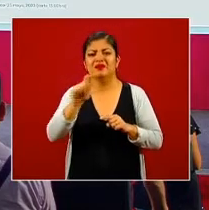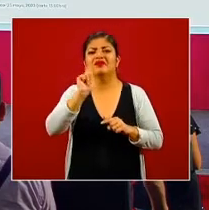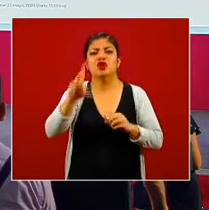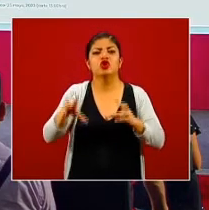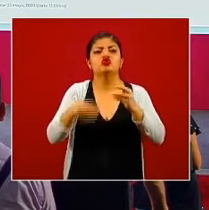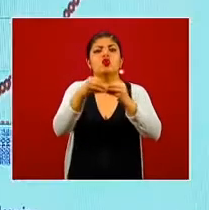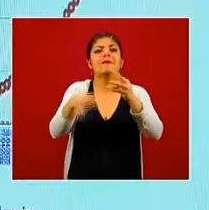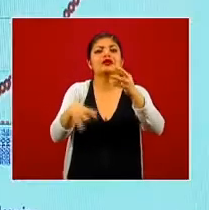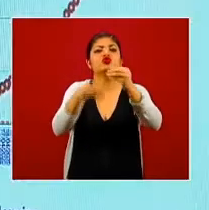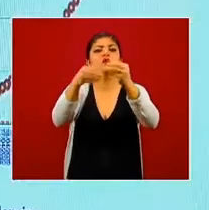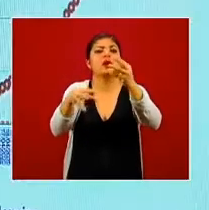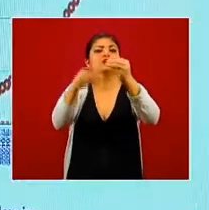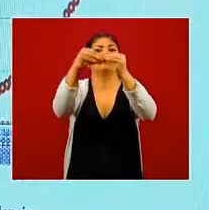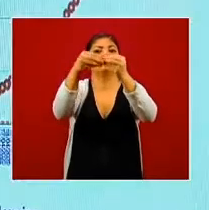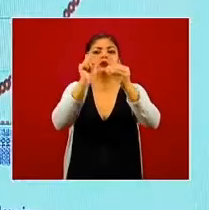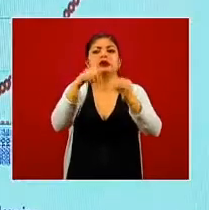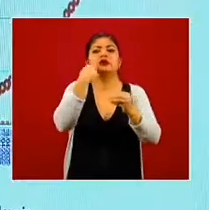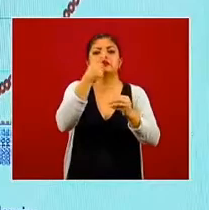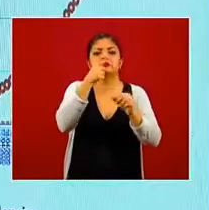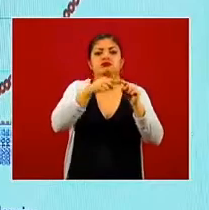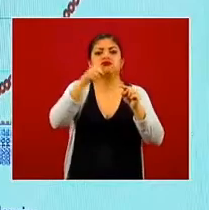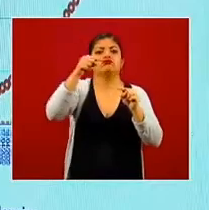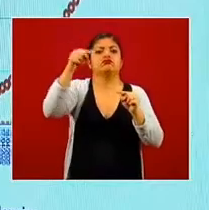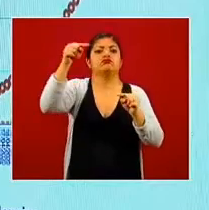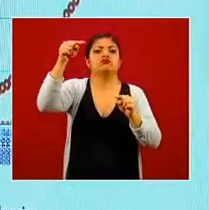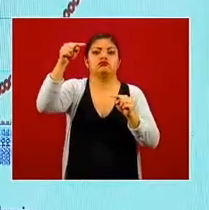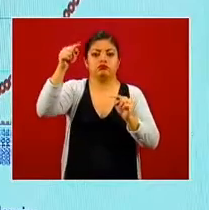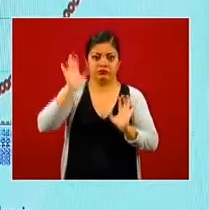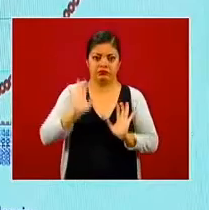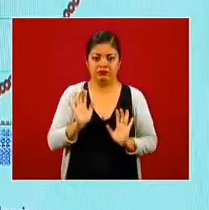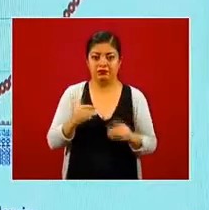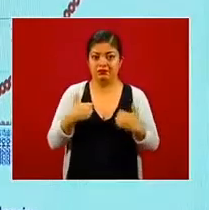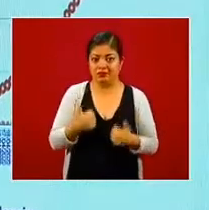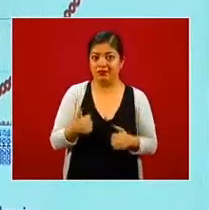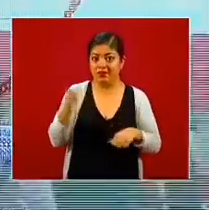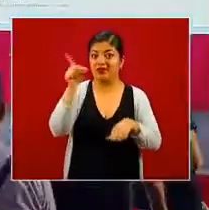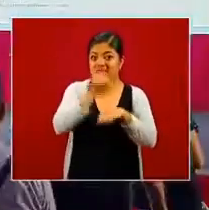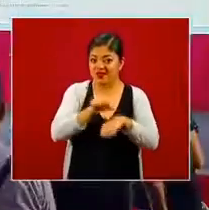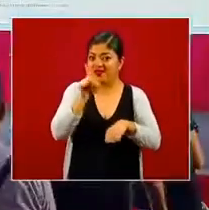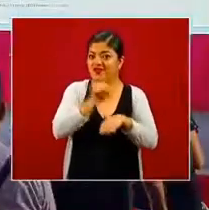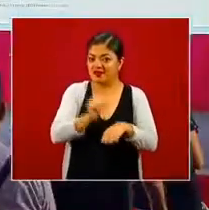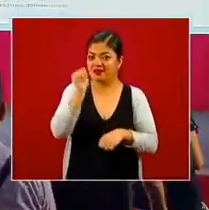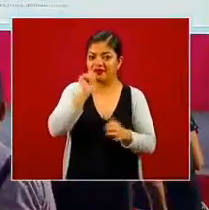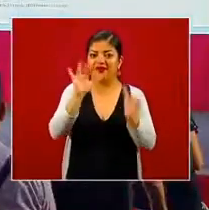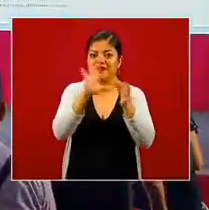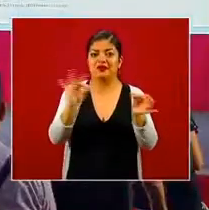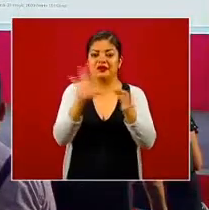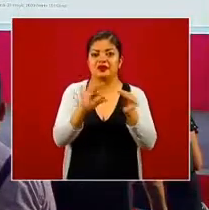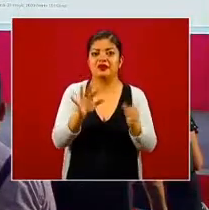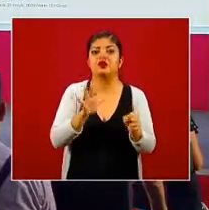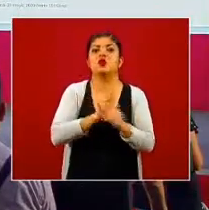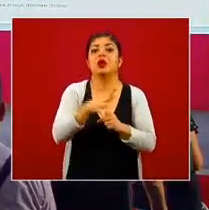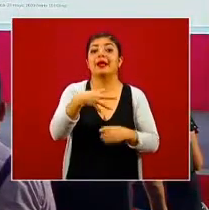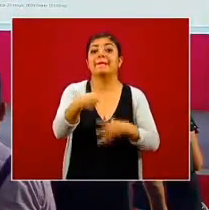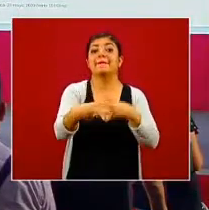decrease. This curve only represents the cumulative number of cases that are in our